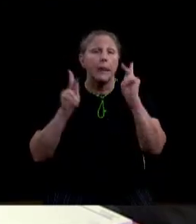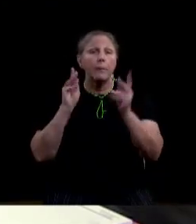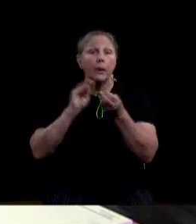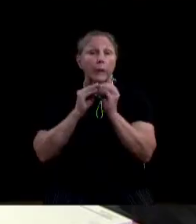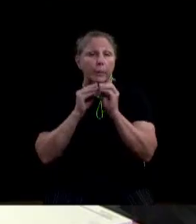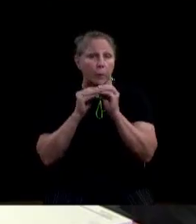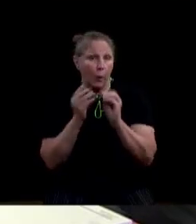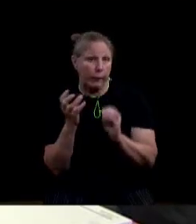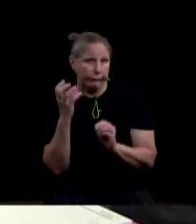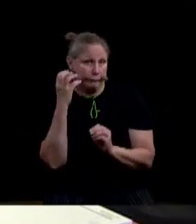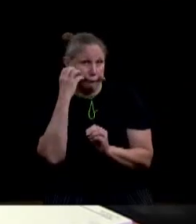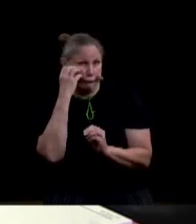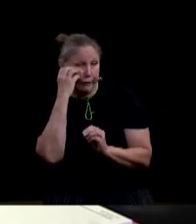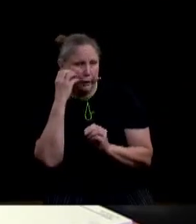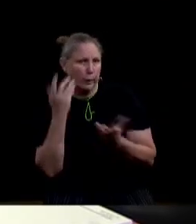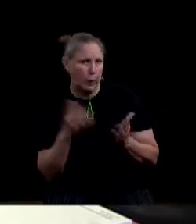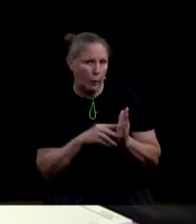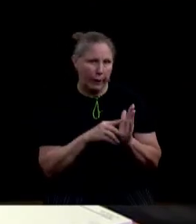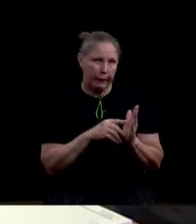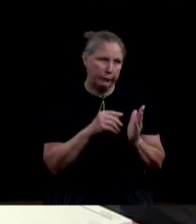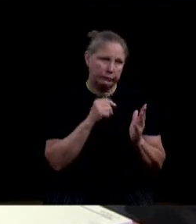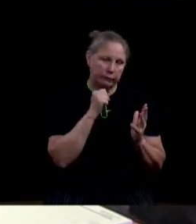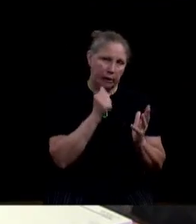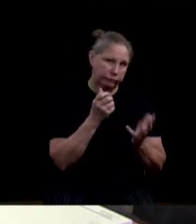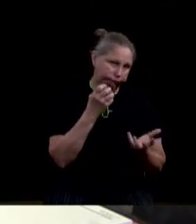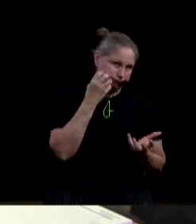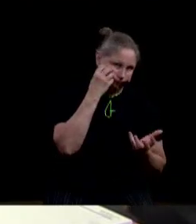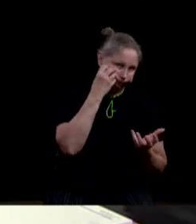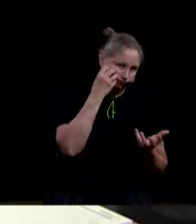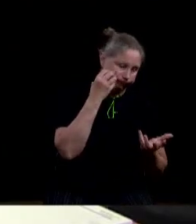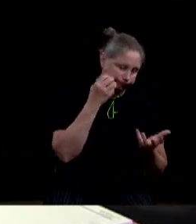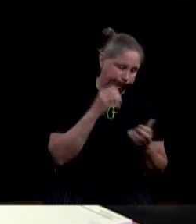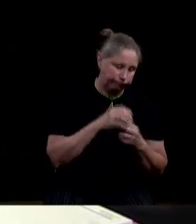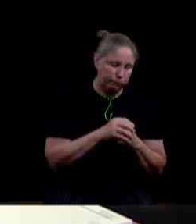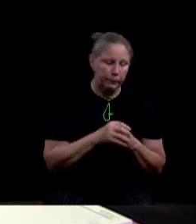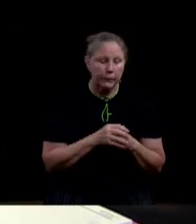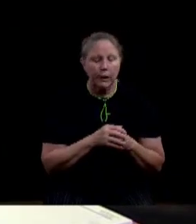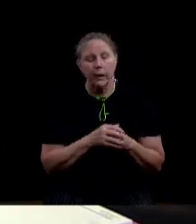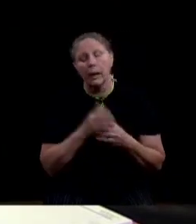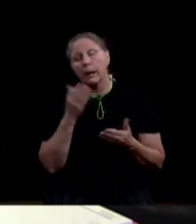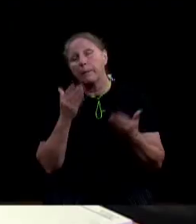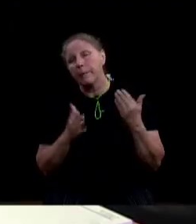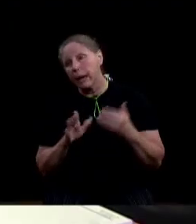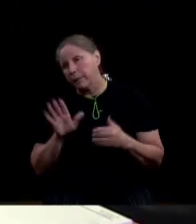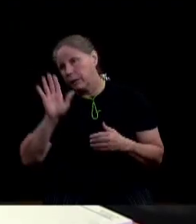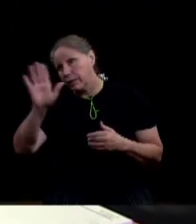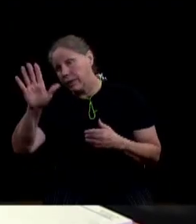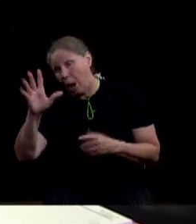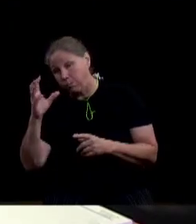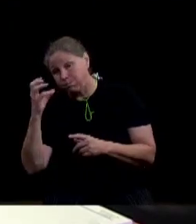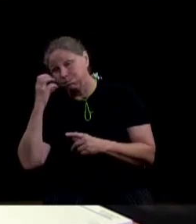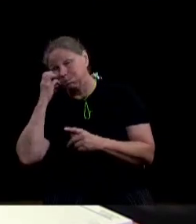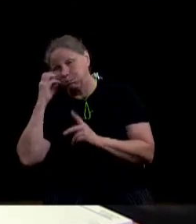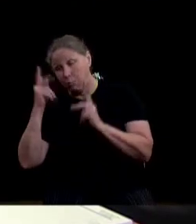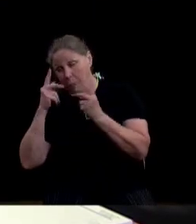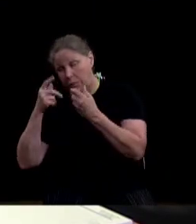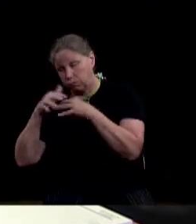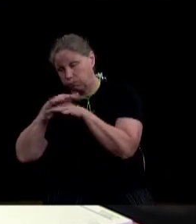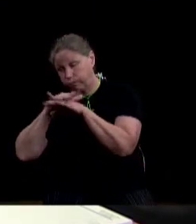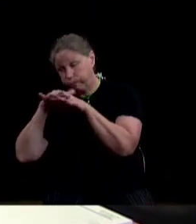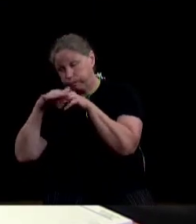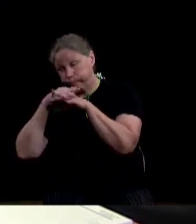And it may be that in those situations, people interact more frequently.